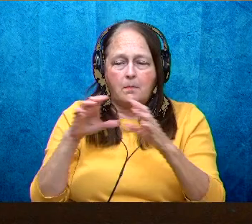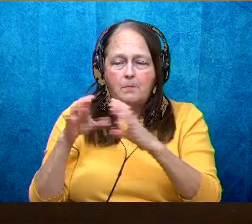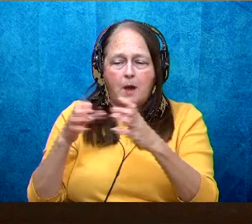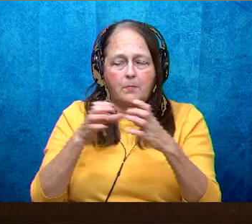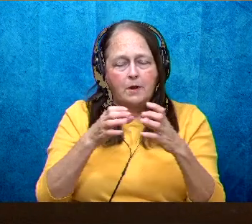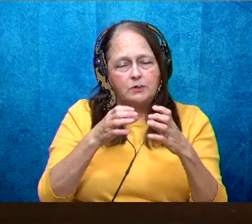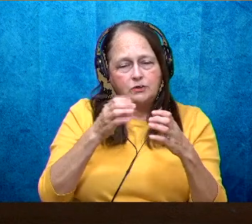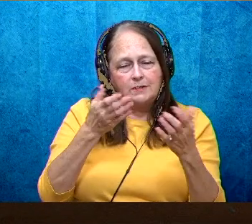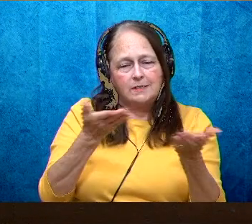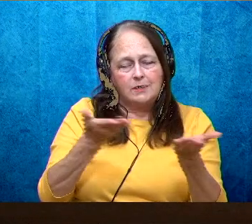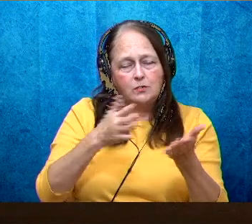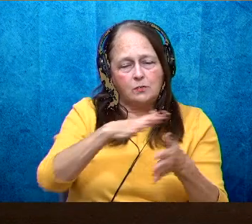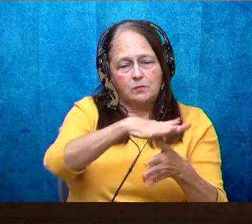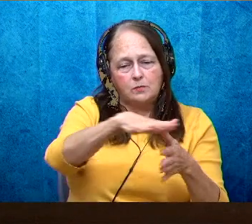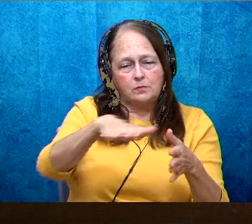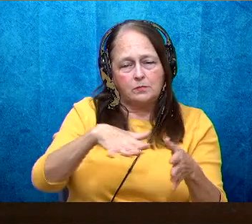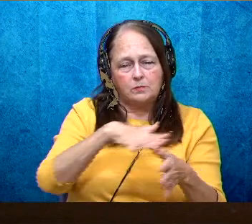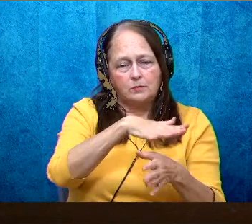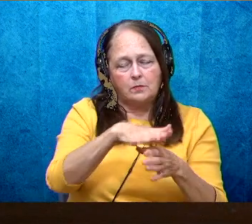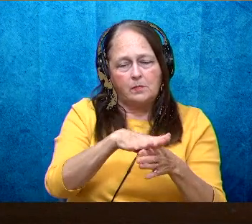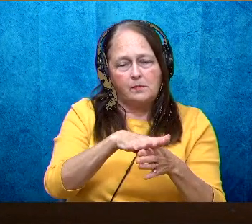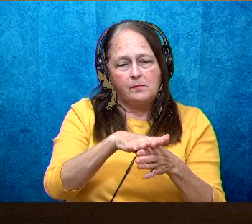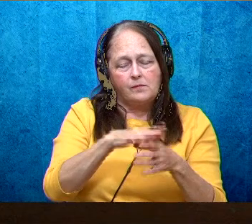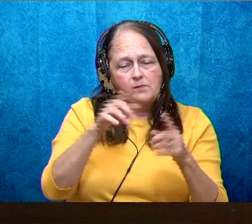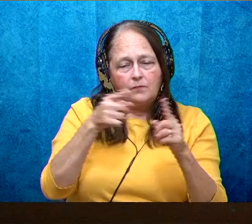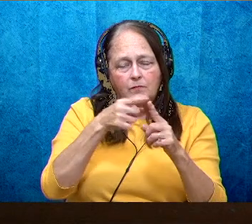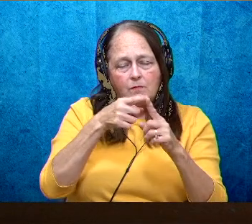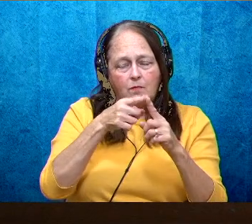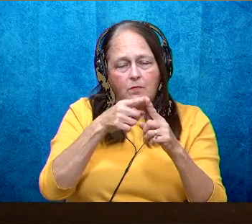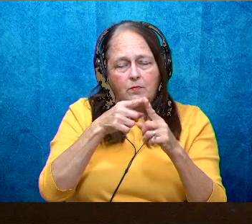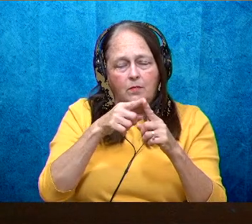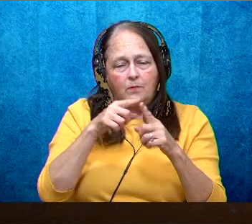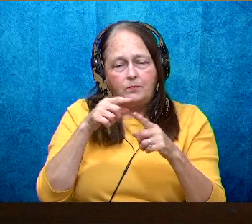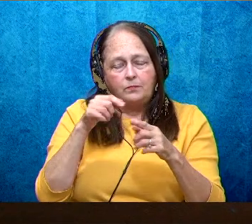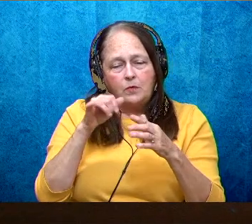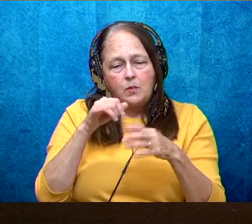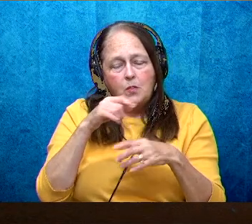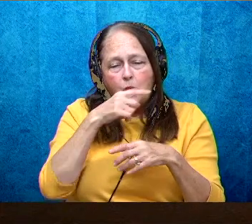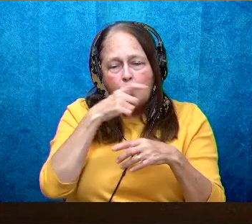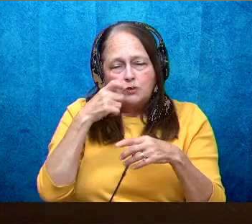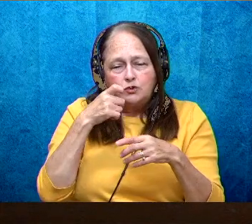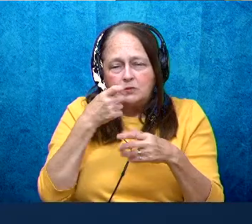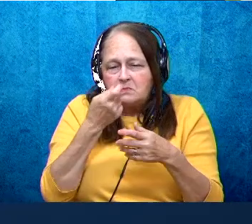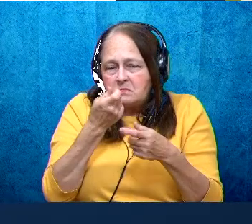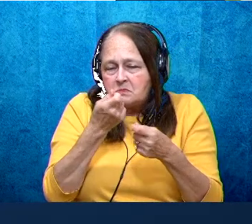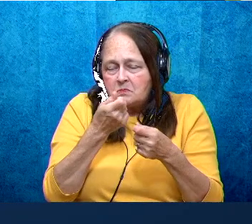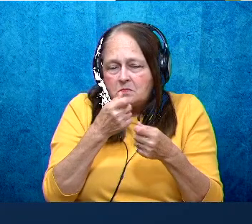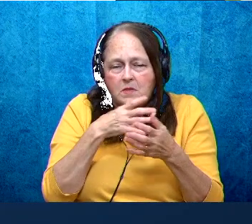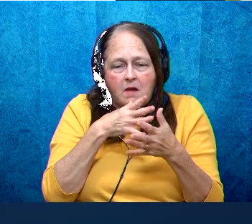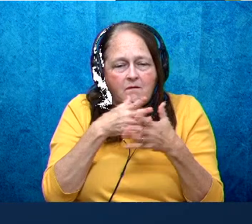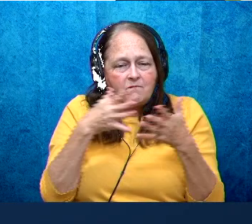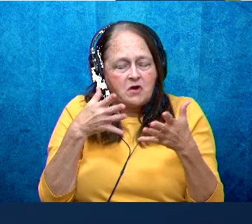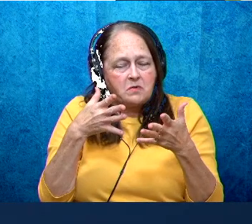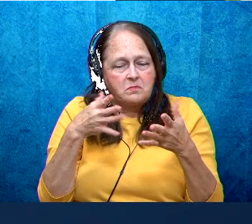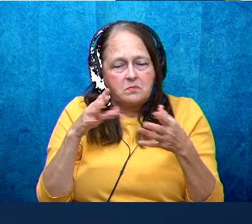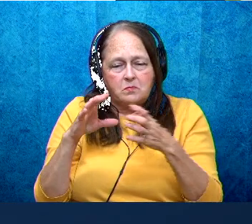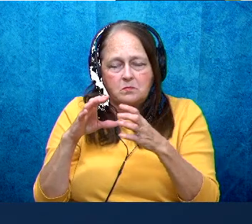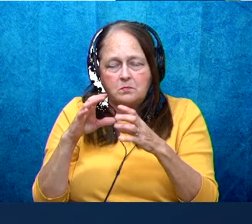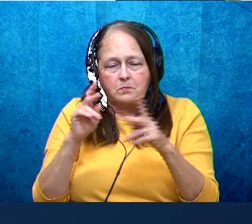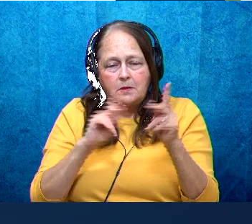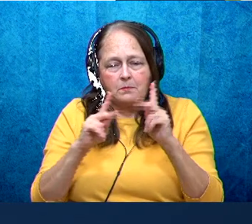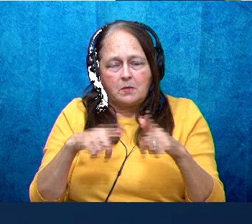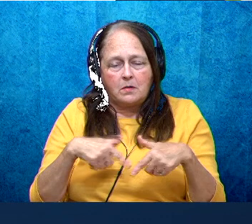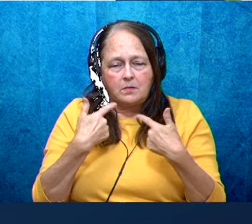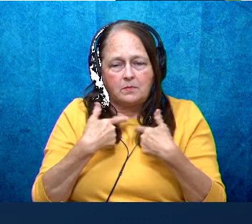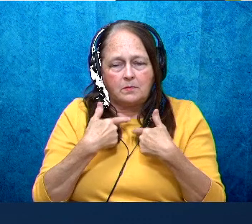this region? The first, Russia is sparsely populated, meaning not very populated.